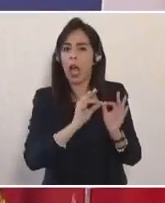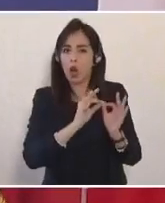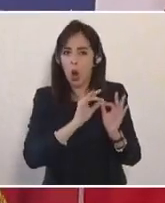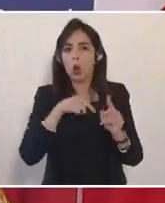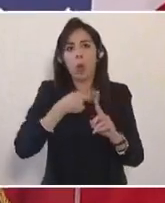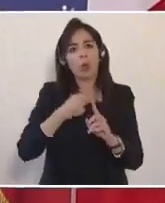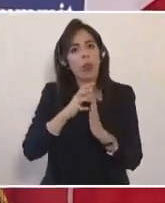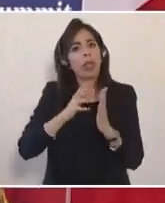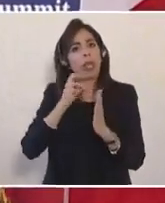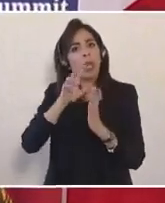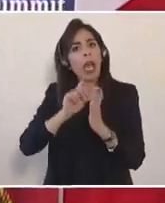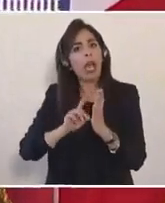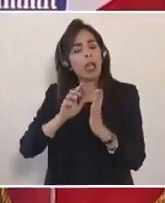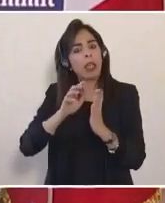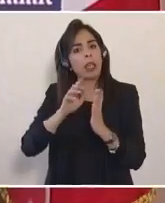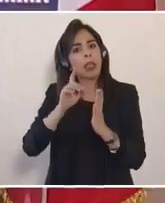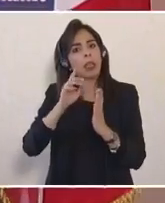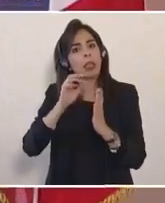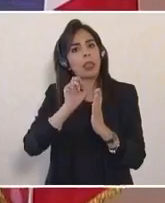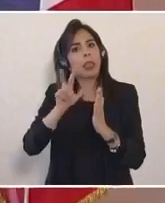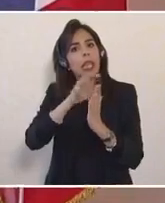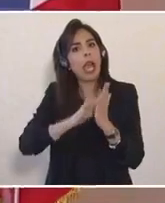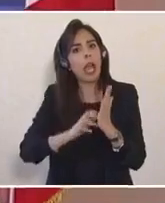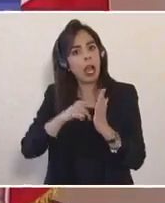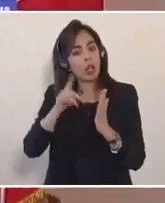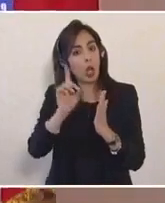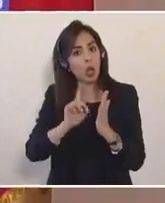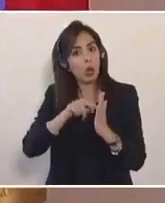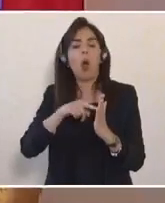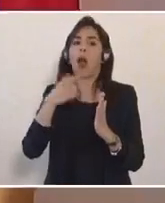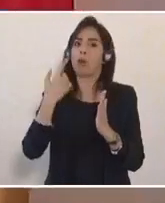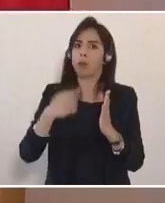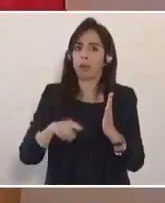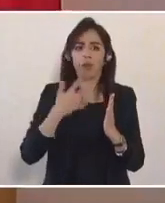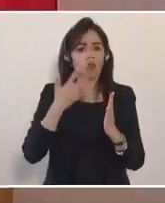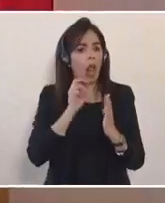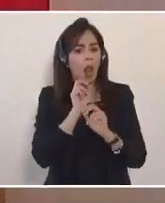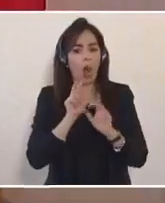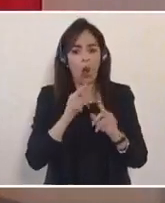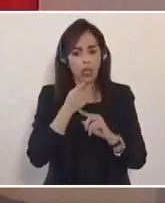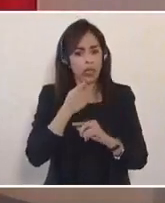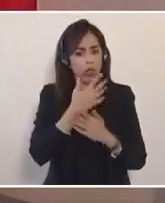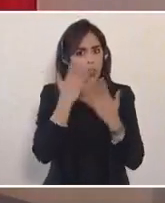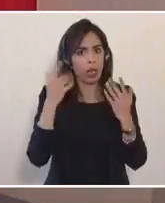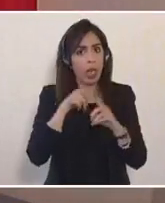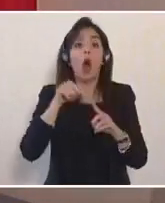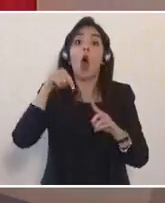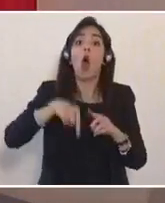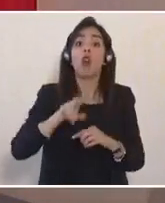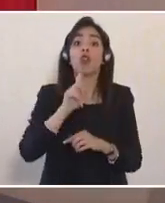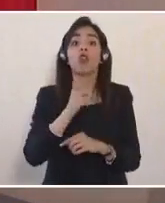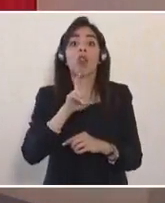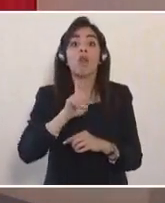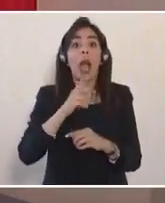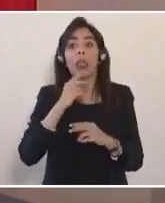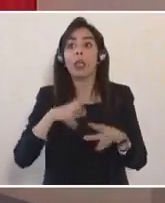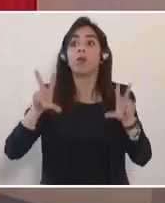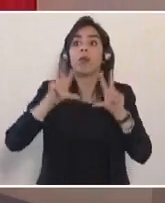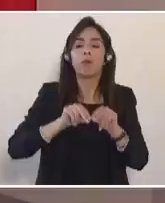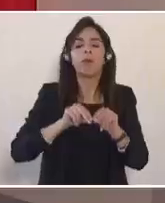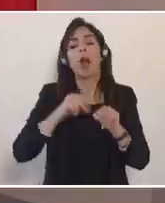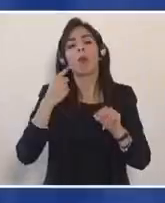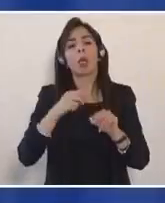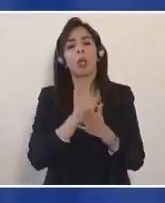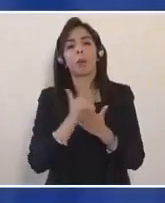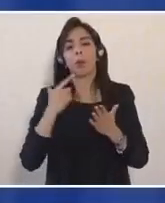also important if you look at the parties that are convened in G20. Now, what the Prime Minister is referring